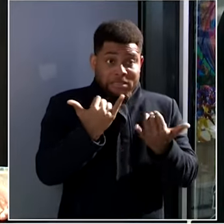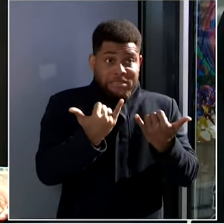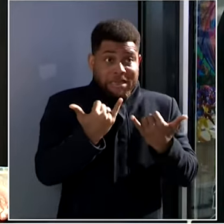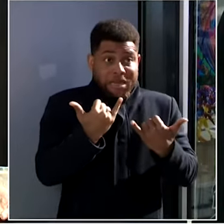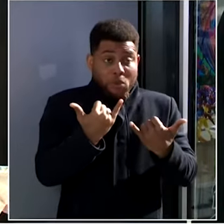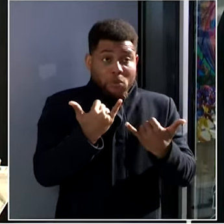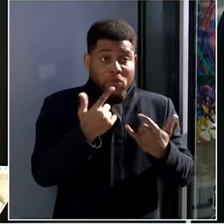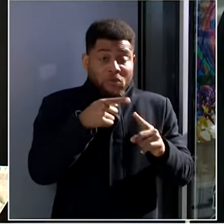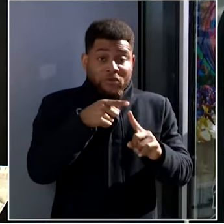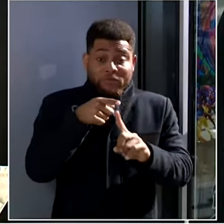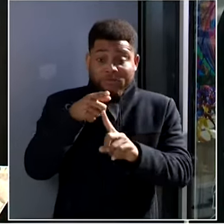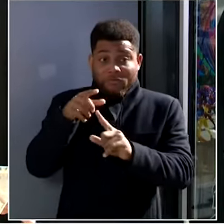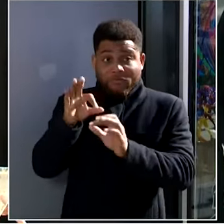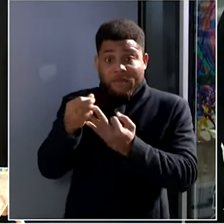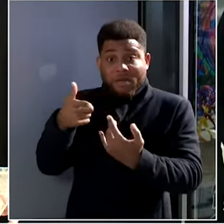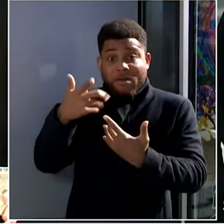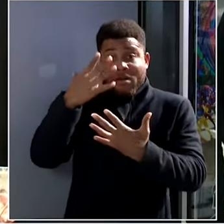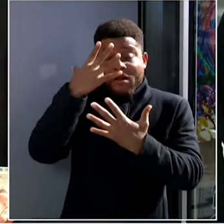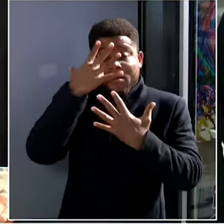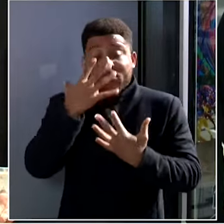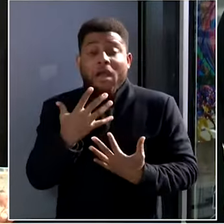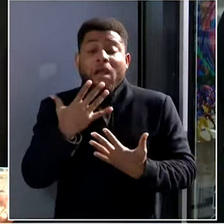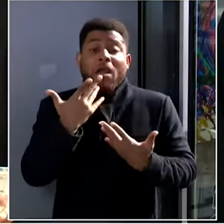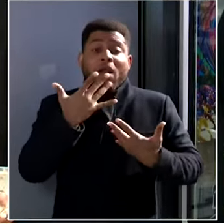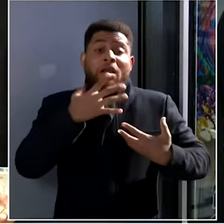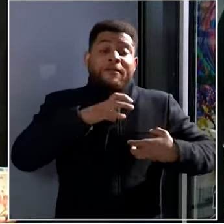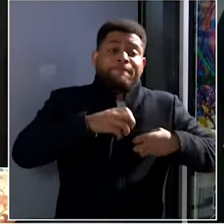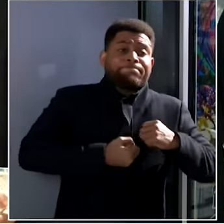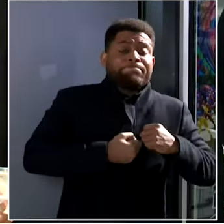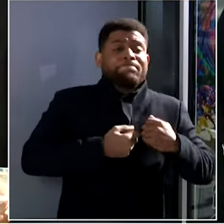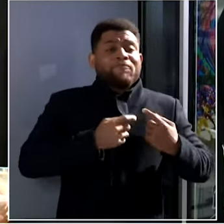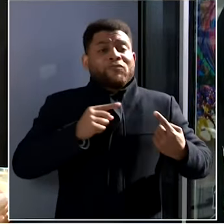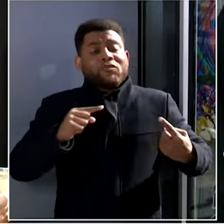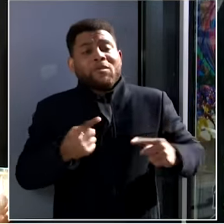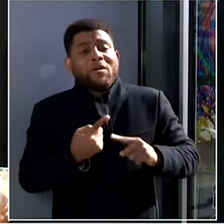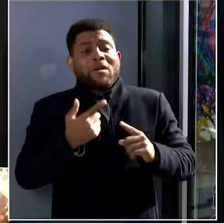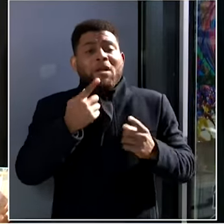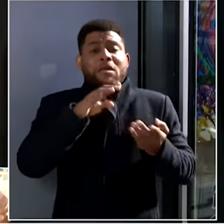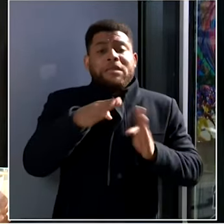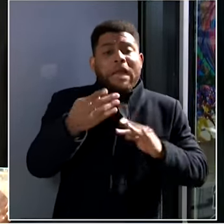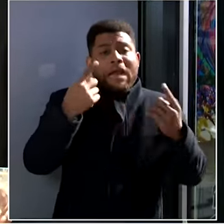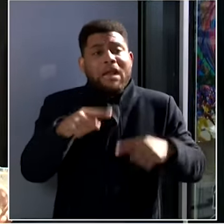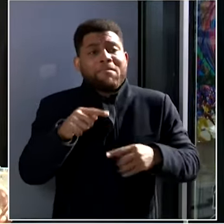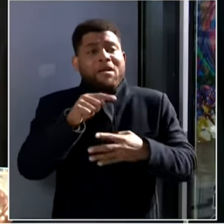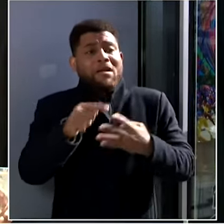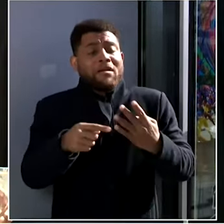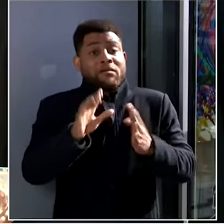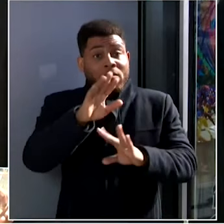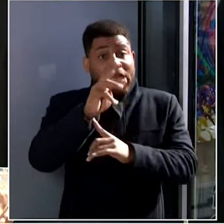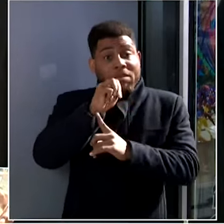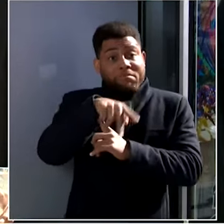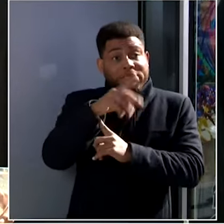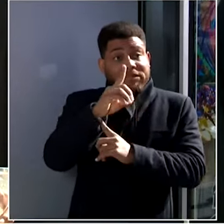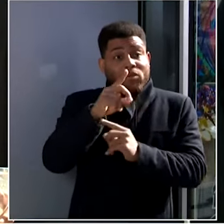also characterize it the right way, because I don't think MPD has characterized it as a carjacking. But what we know, it appears,